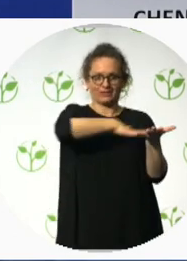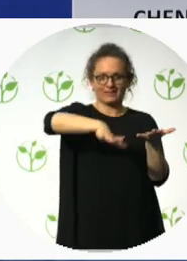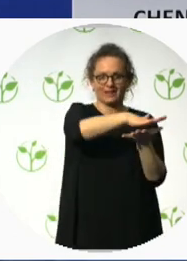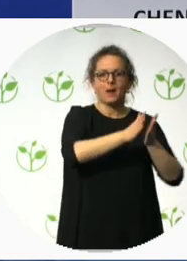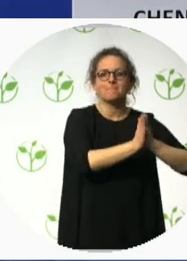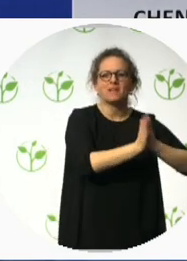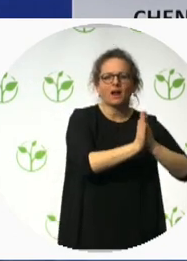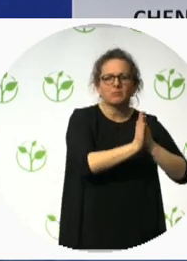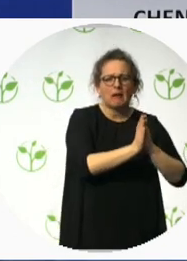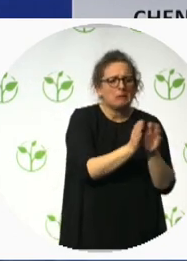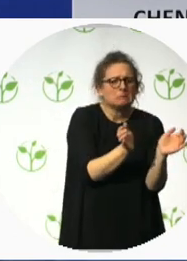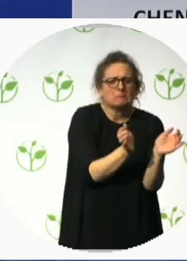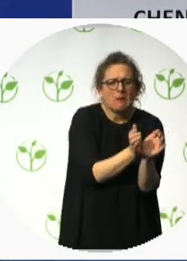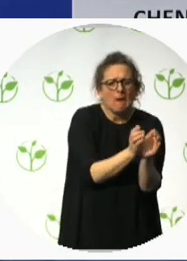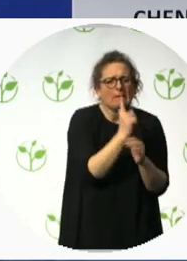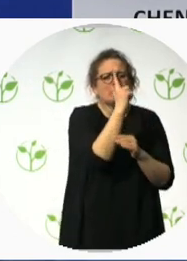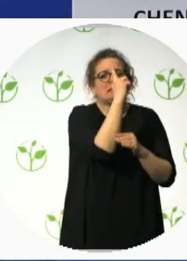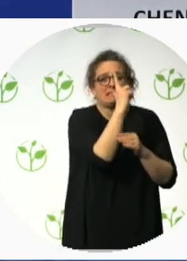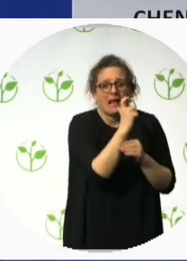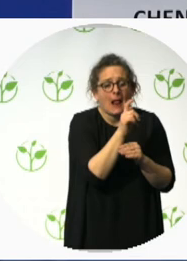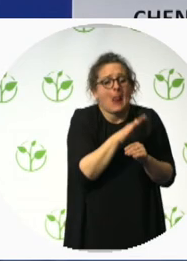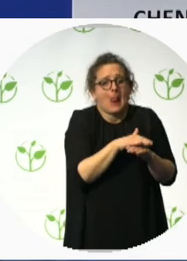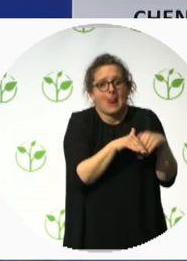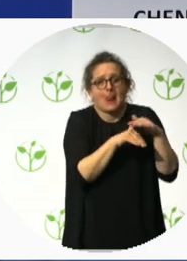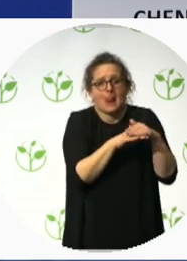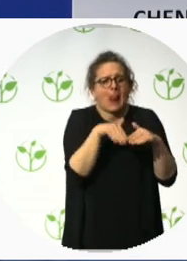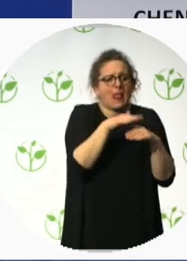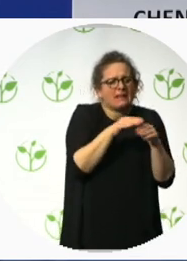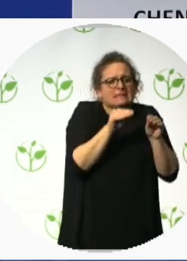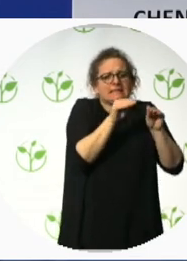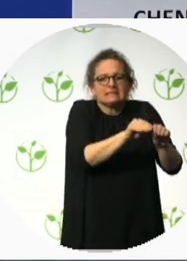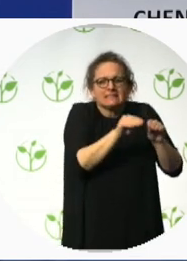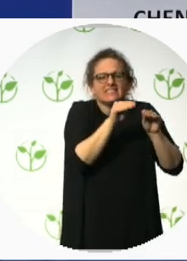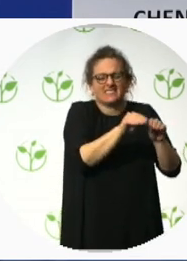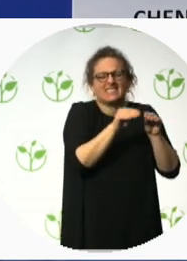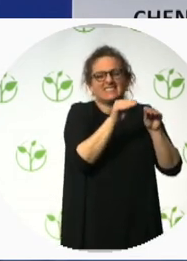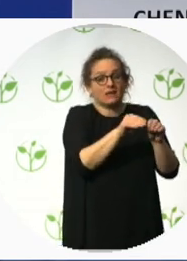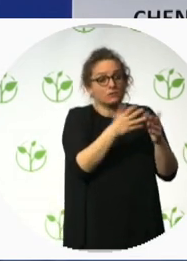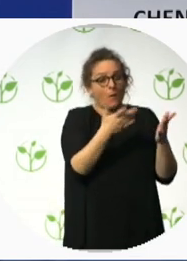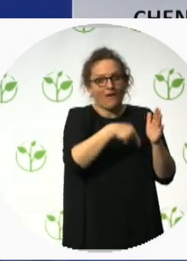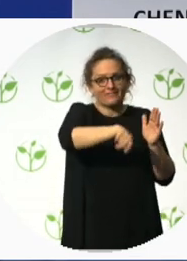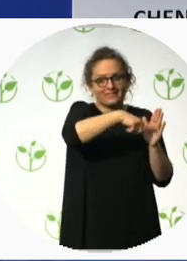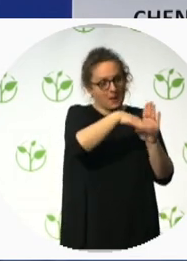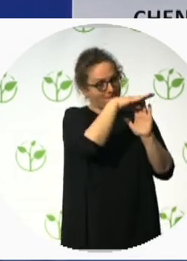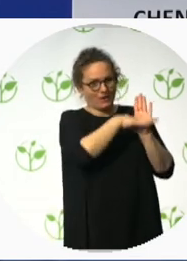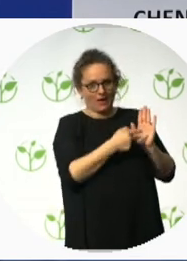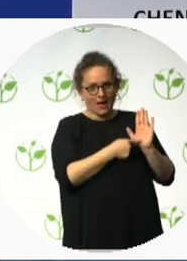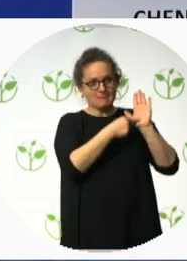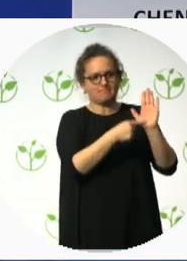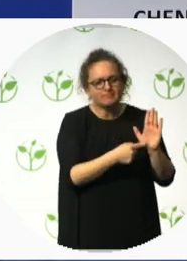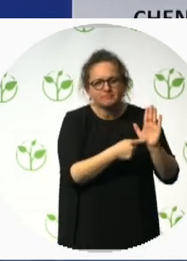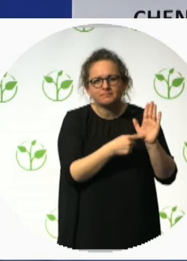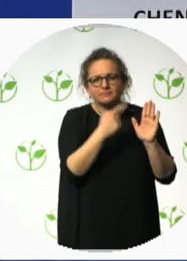and now we only started the program for 3 years in Myanmar. We have only